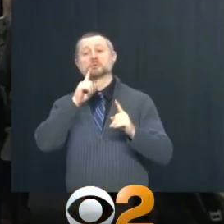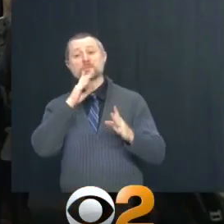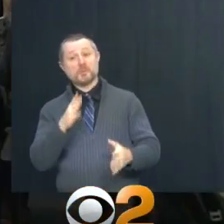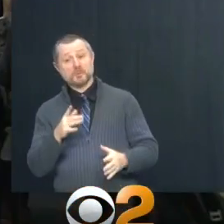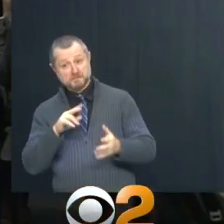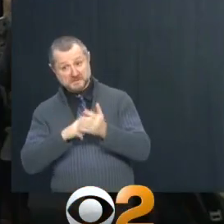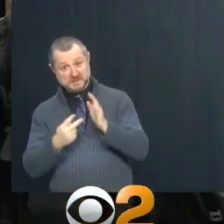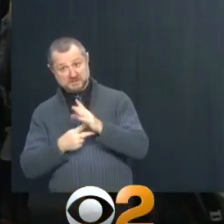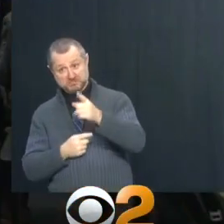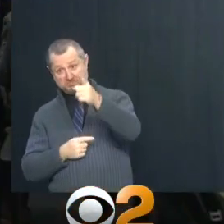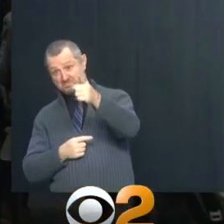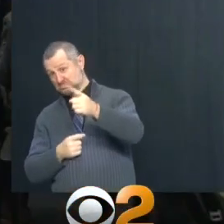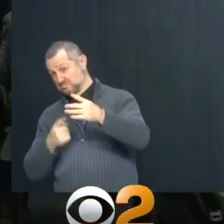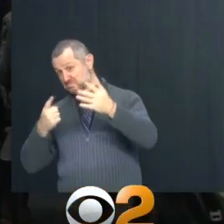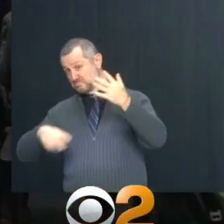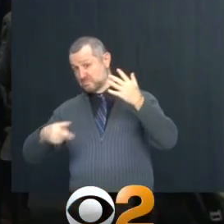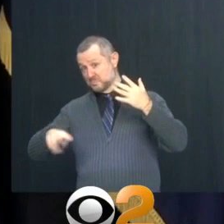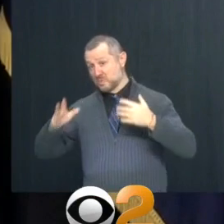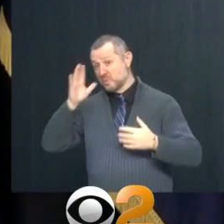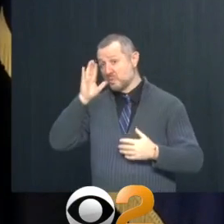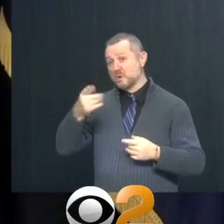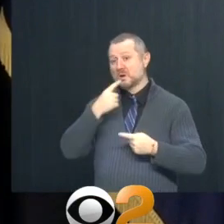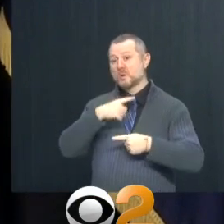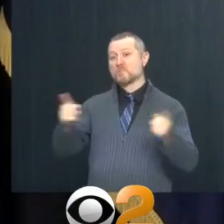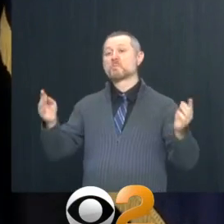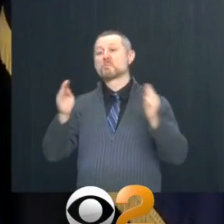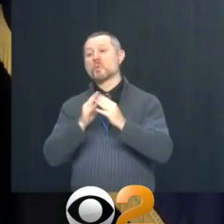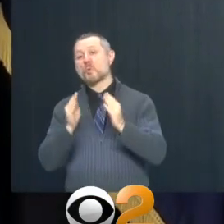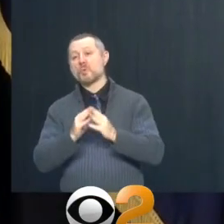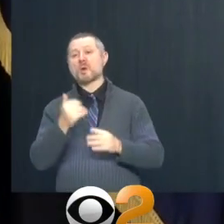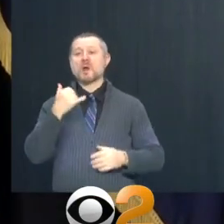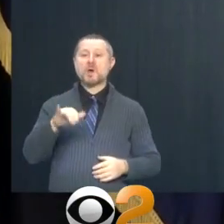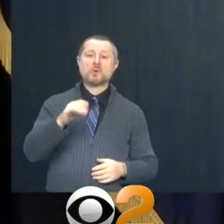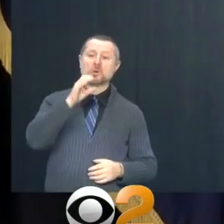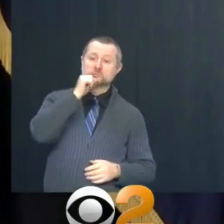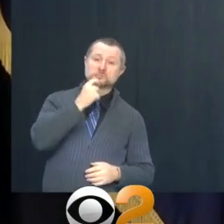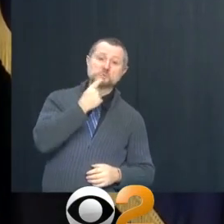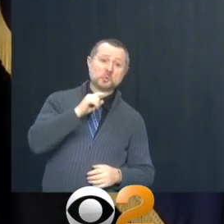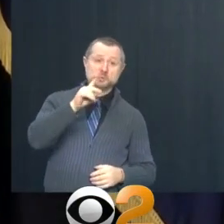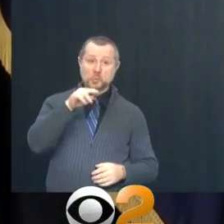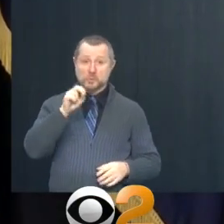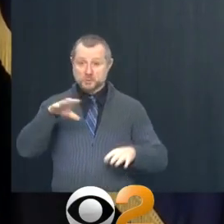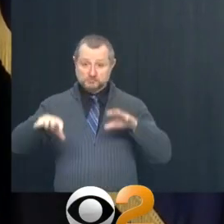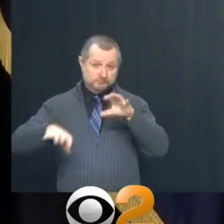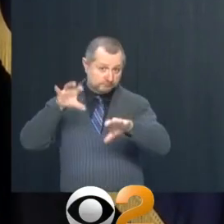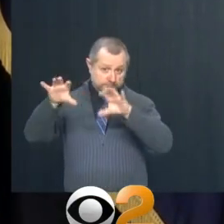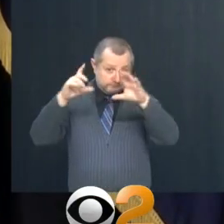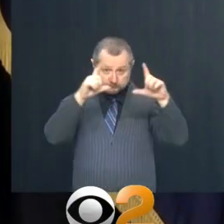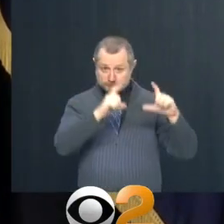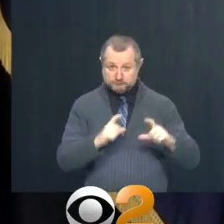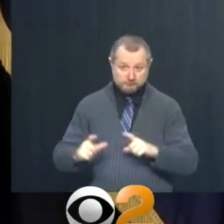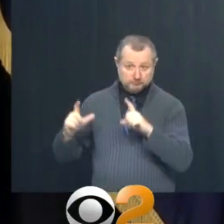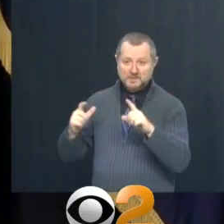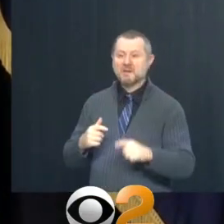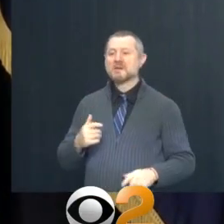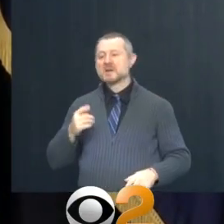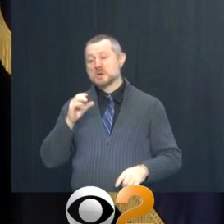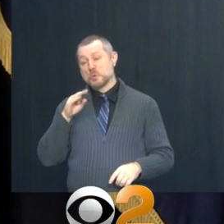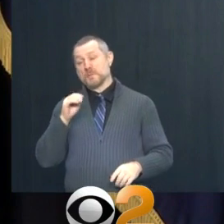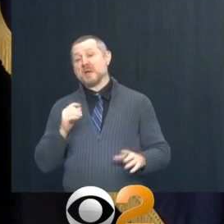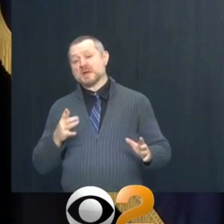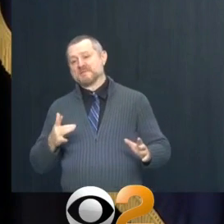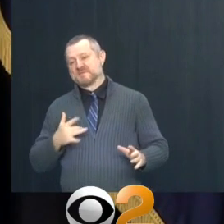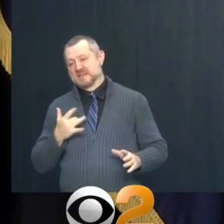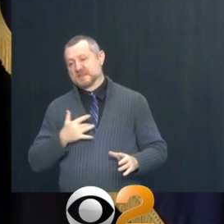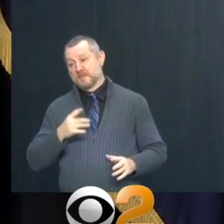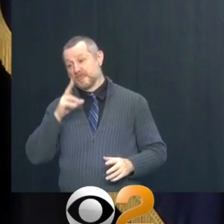expect to name more red, orange, and yellow zones? My belief on my crystal ball is the Thanksgiving number is